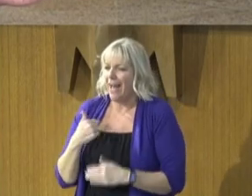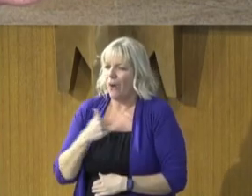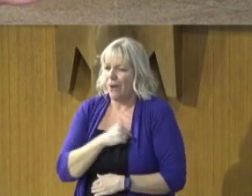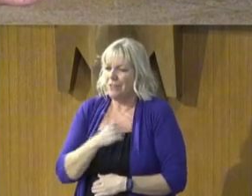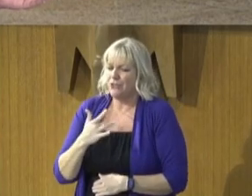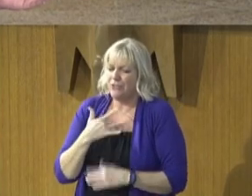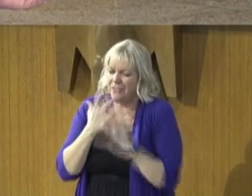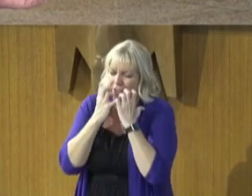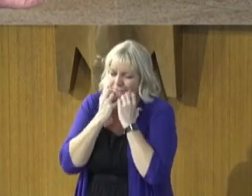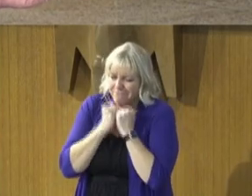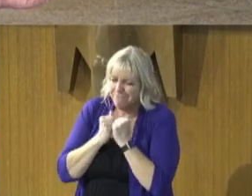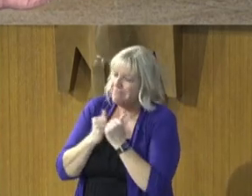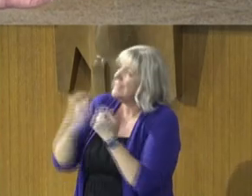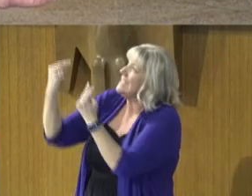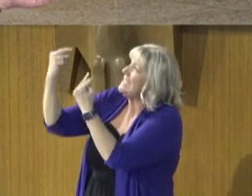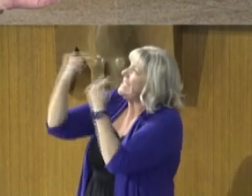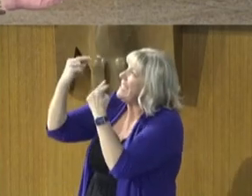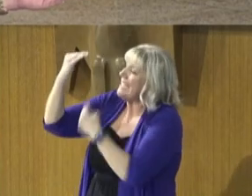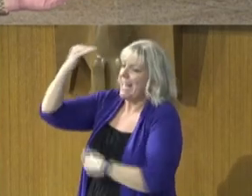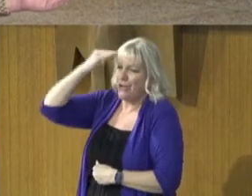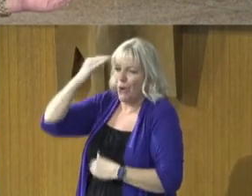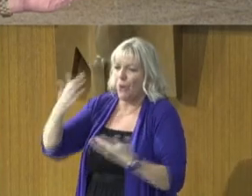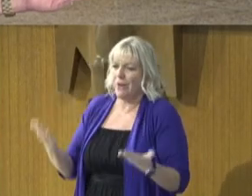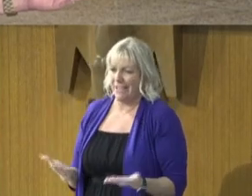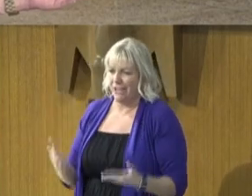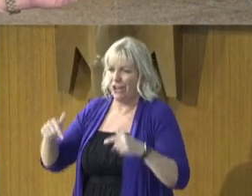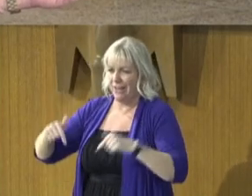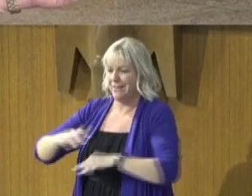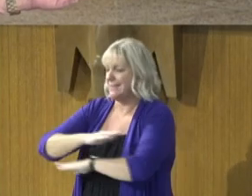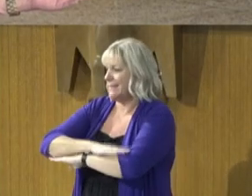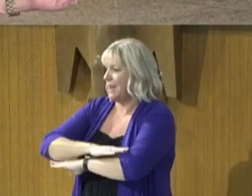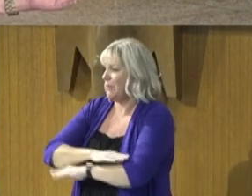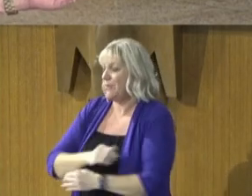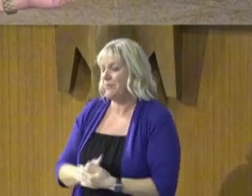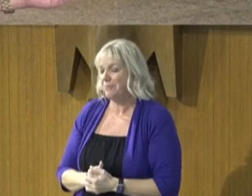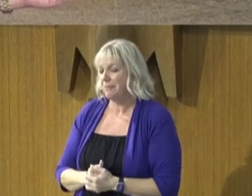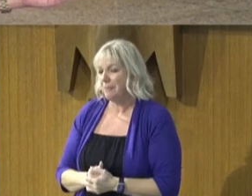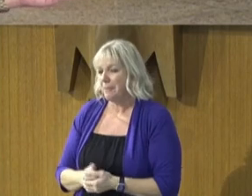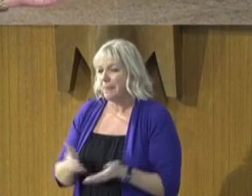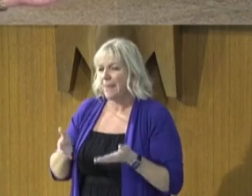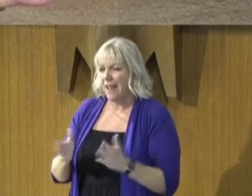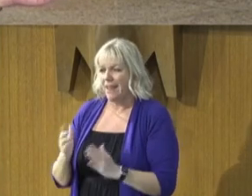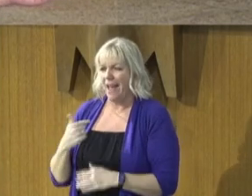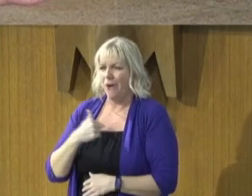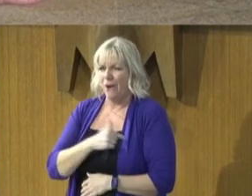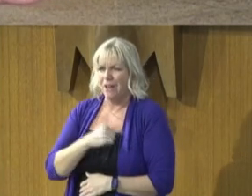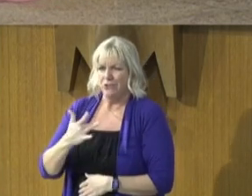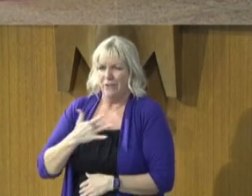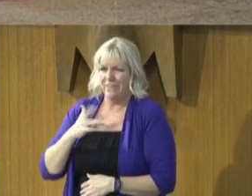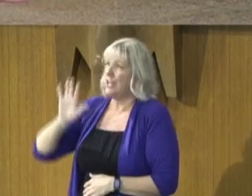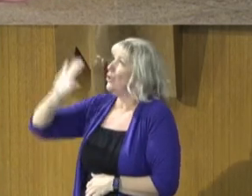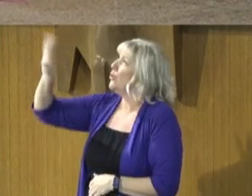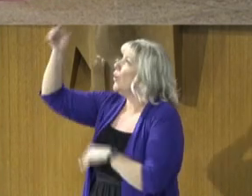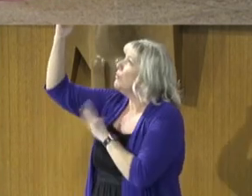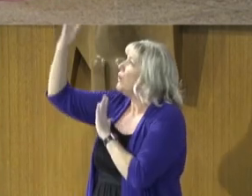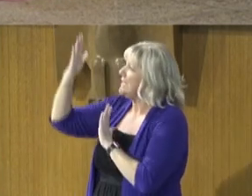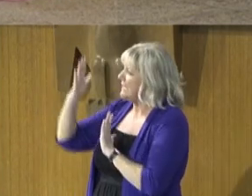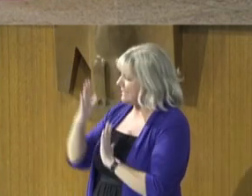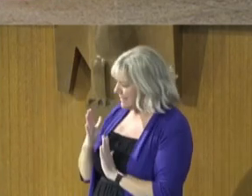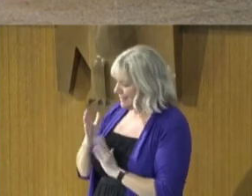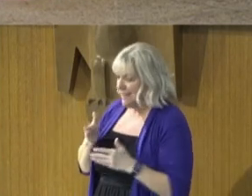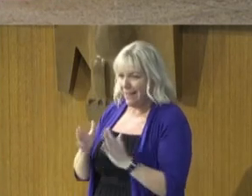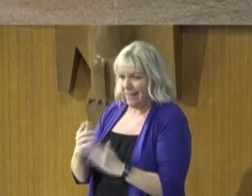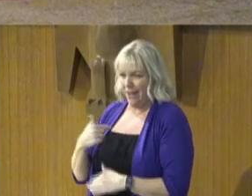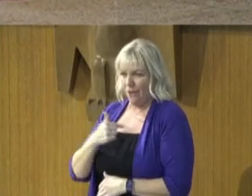for and seen and known here at this table. Allow us all to feel your presence among us, and allow us all